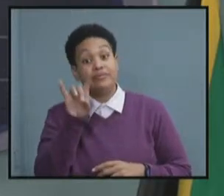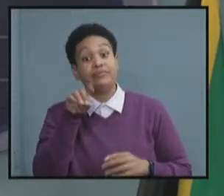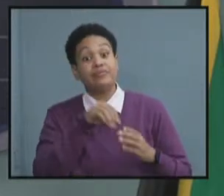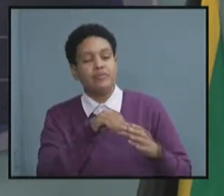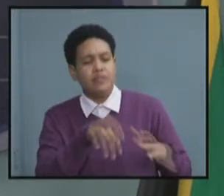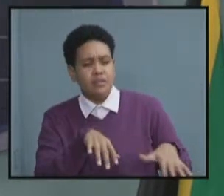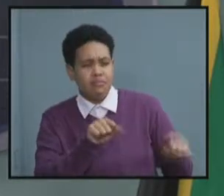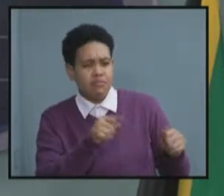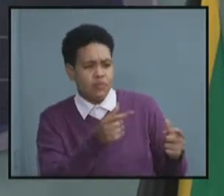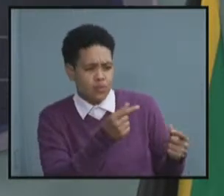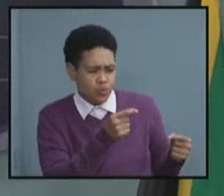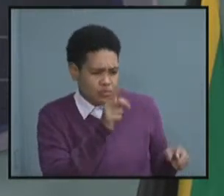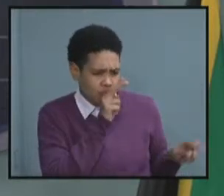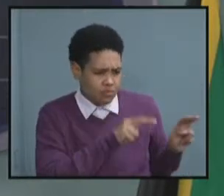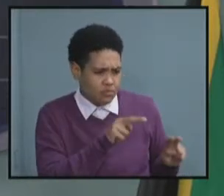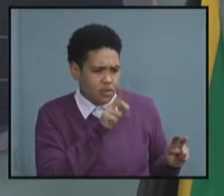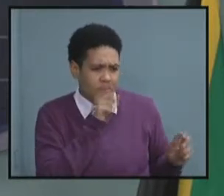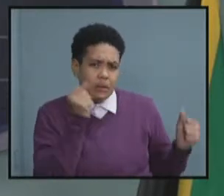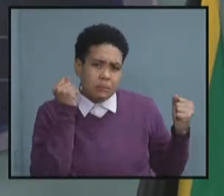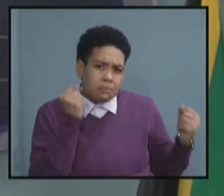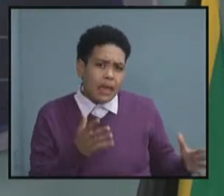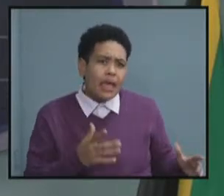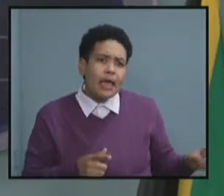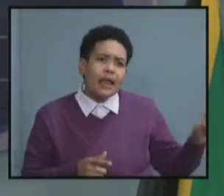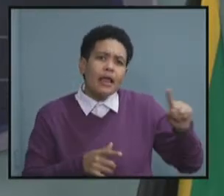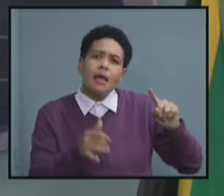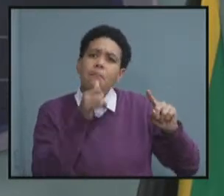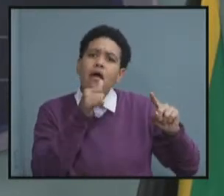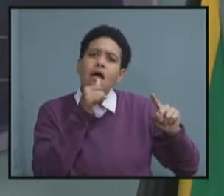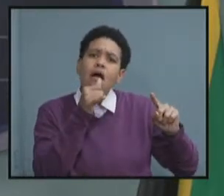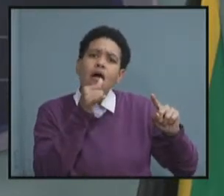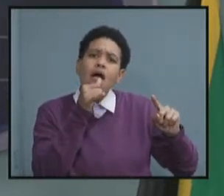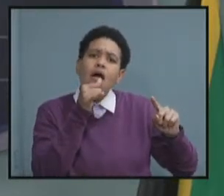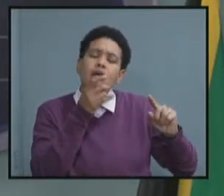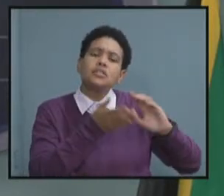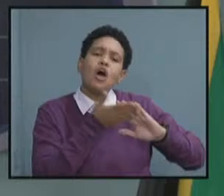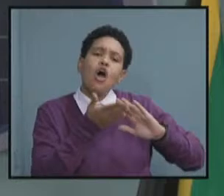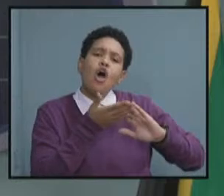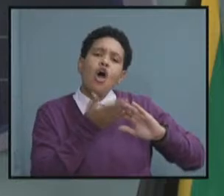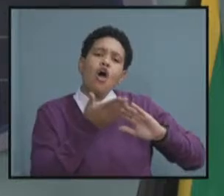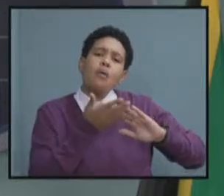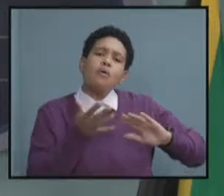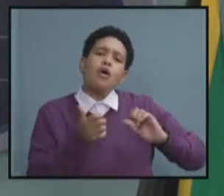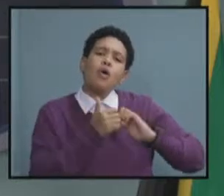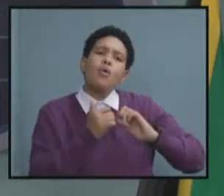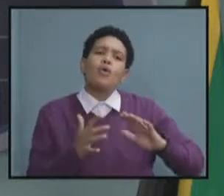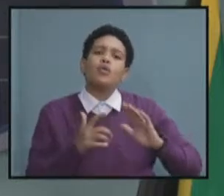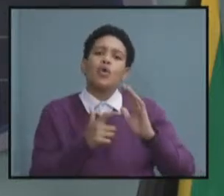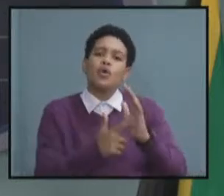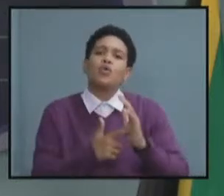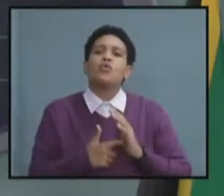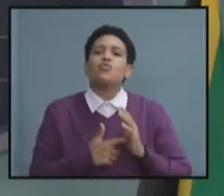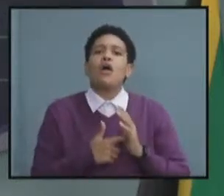undertaking is that a significant number of these bars are operating without the